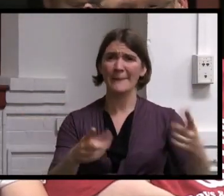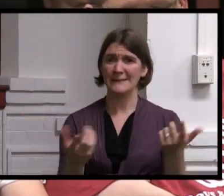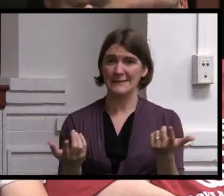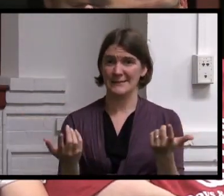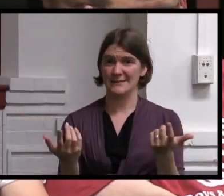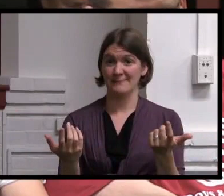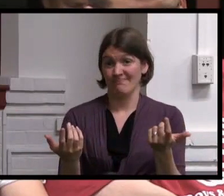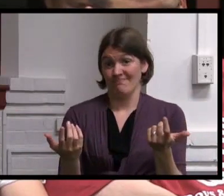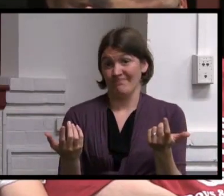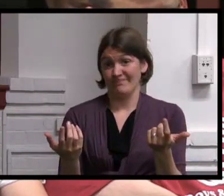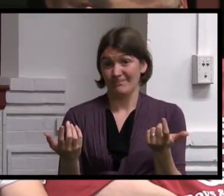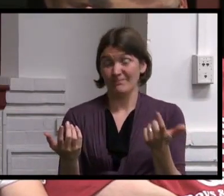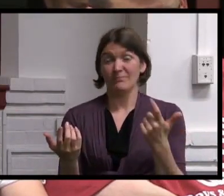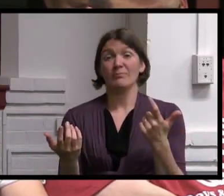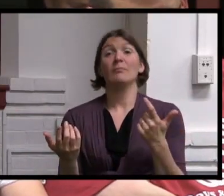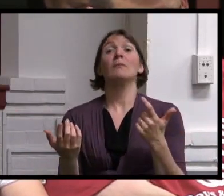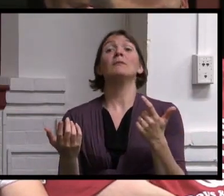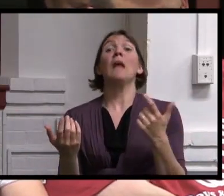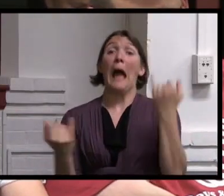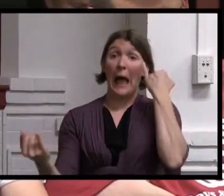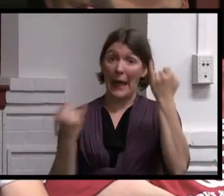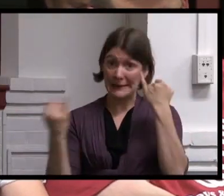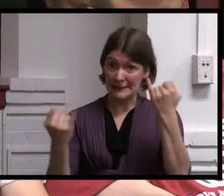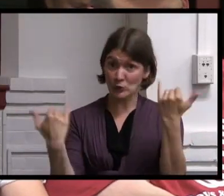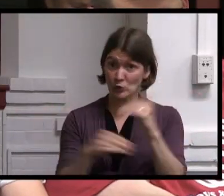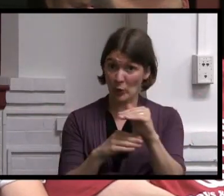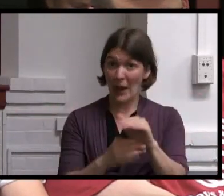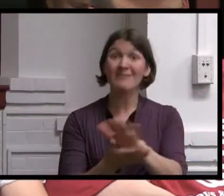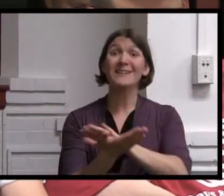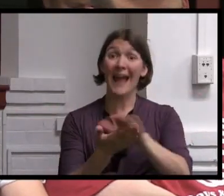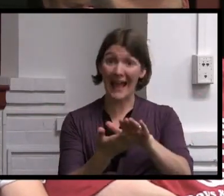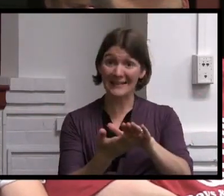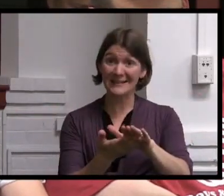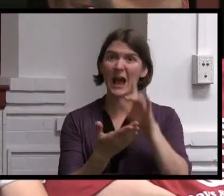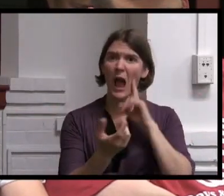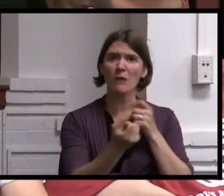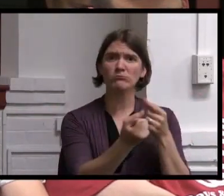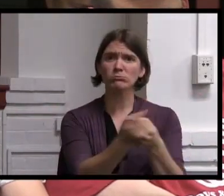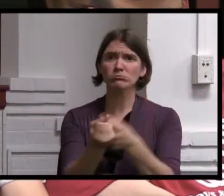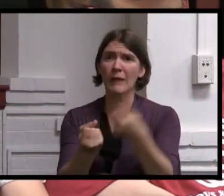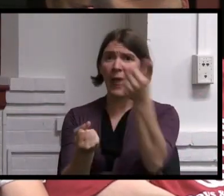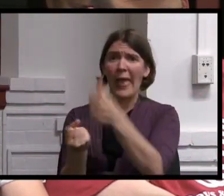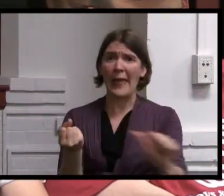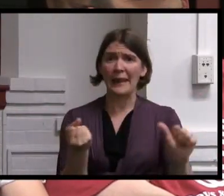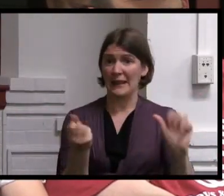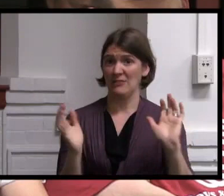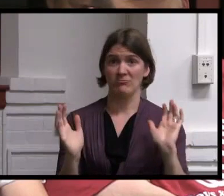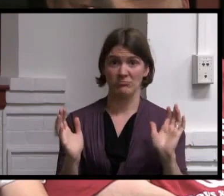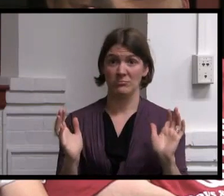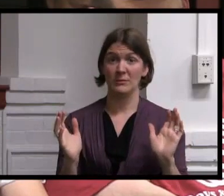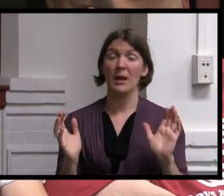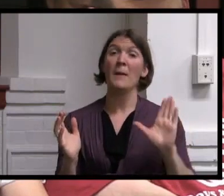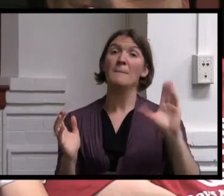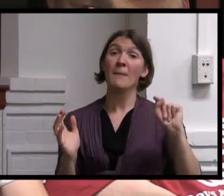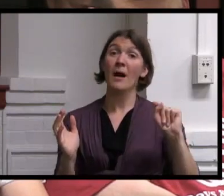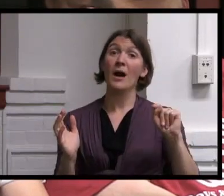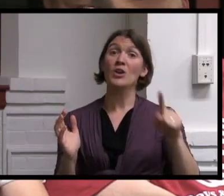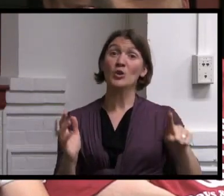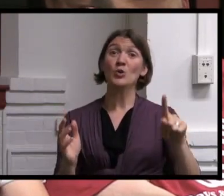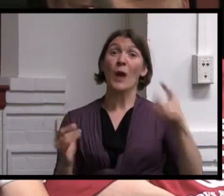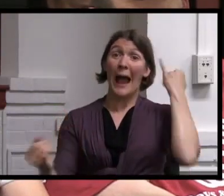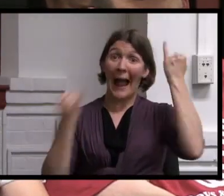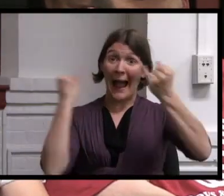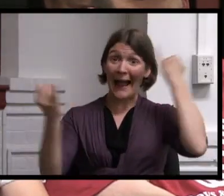so, from the suggestions that I've heard here this evening, I can support any one of them. But not doing